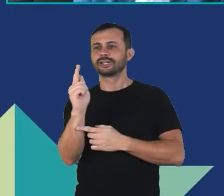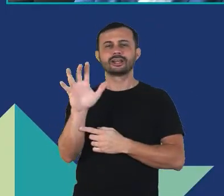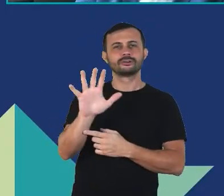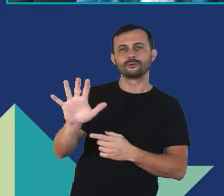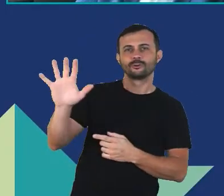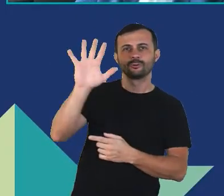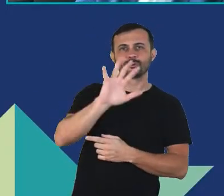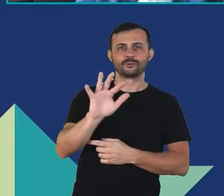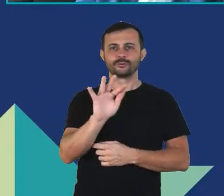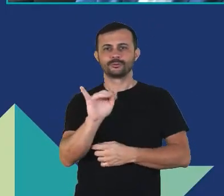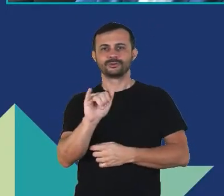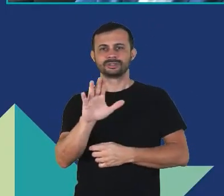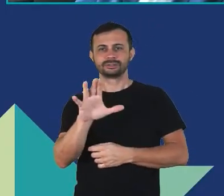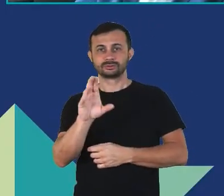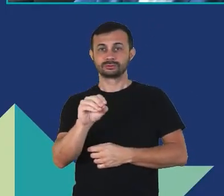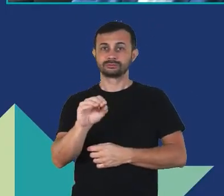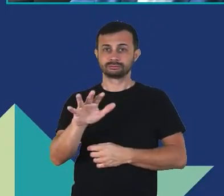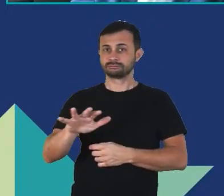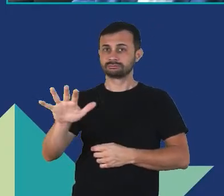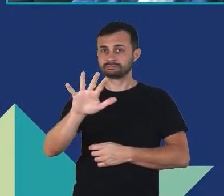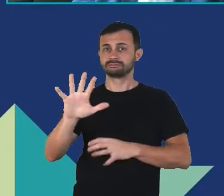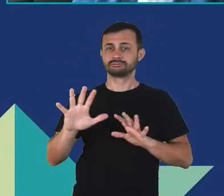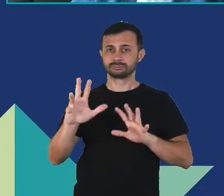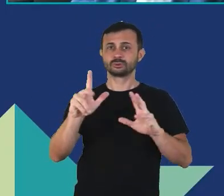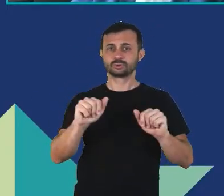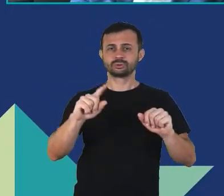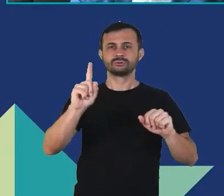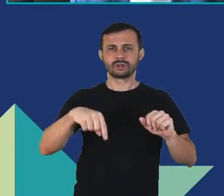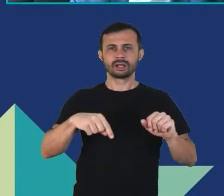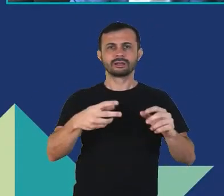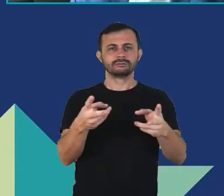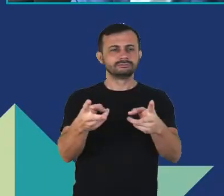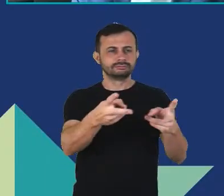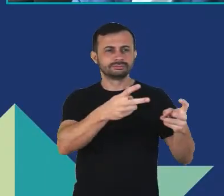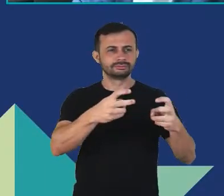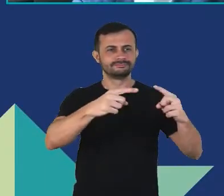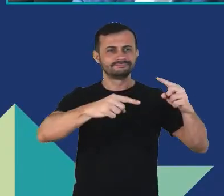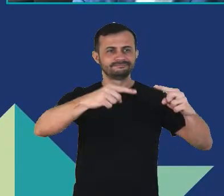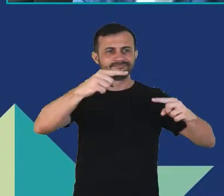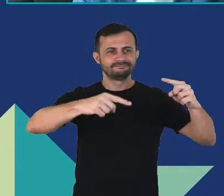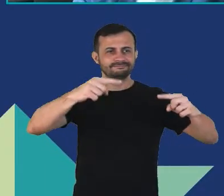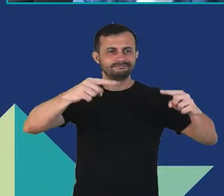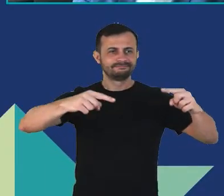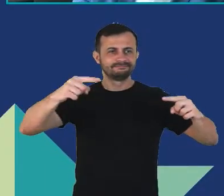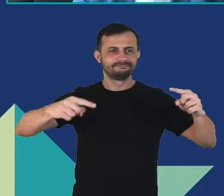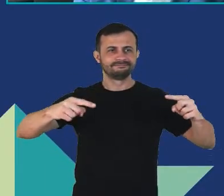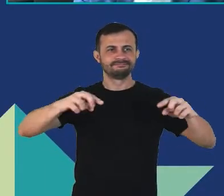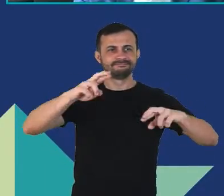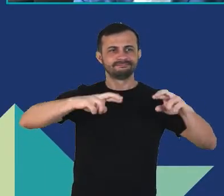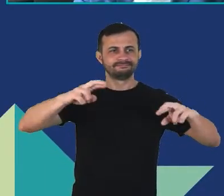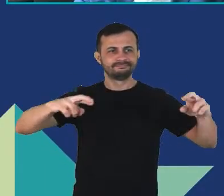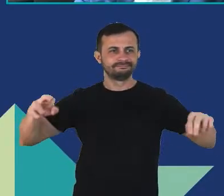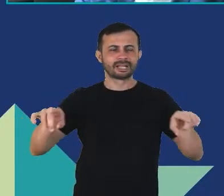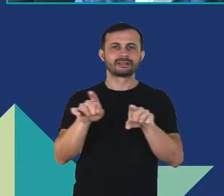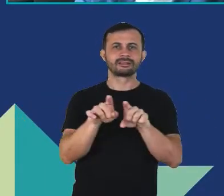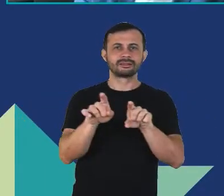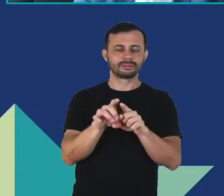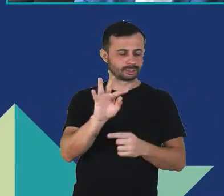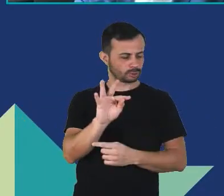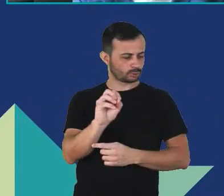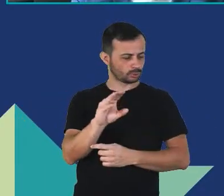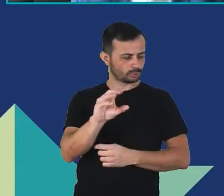electrical resistivity, tomography, distributed acoustic sensors, very popular, ground